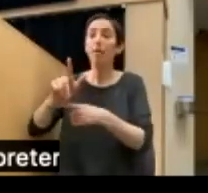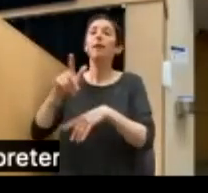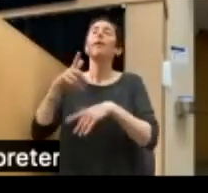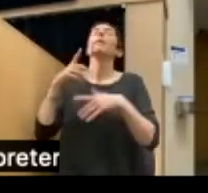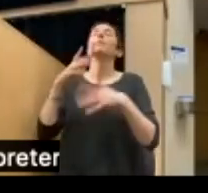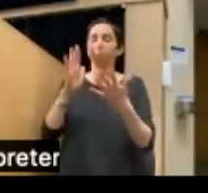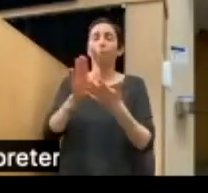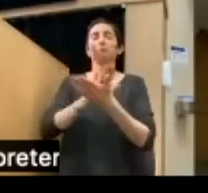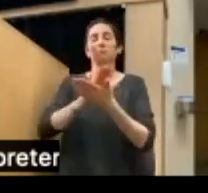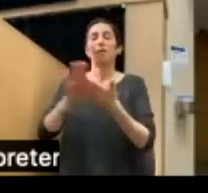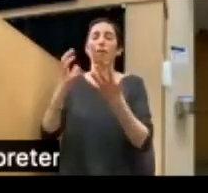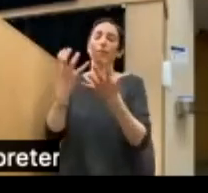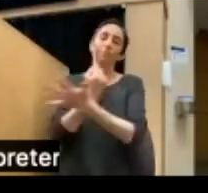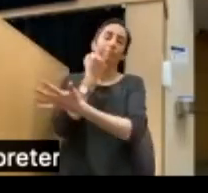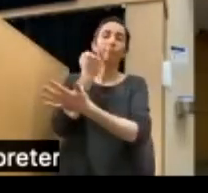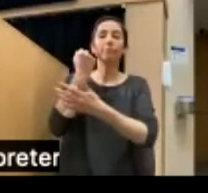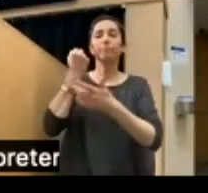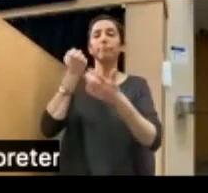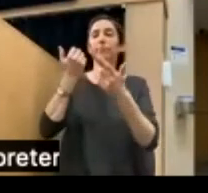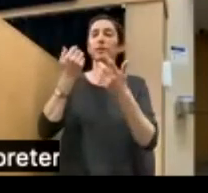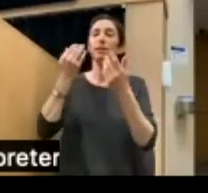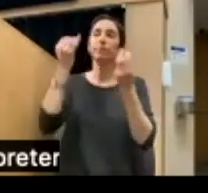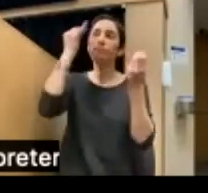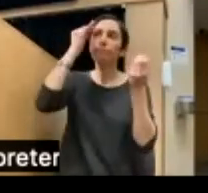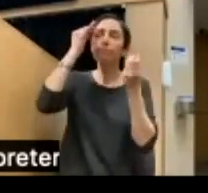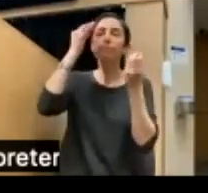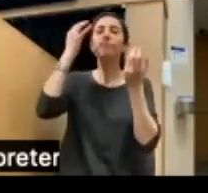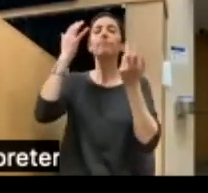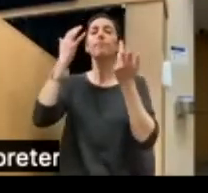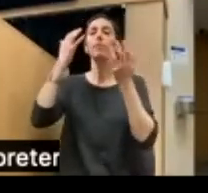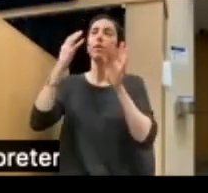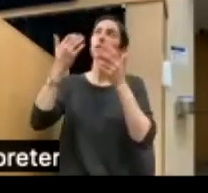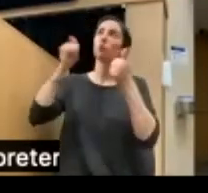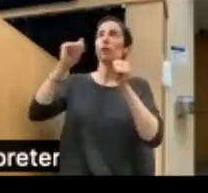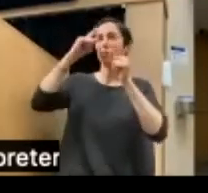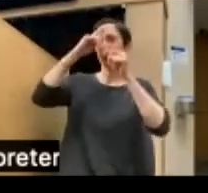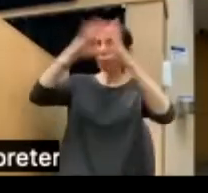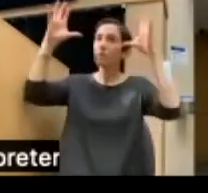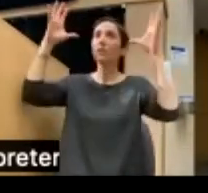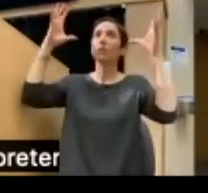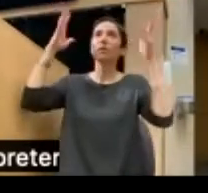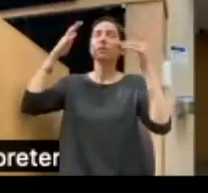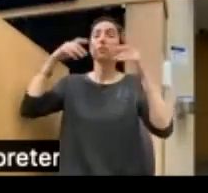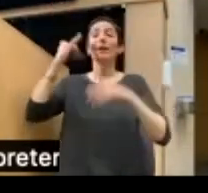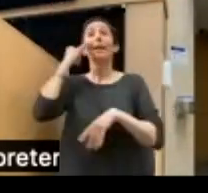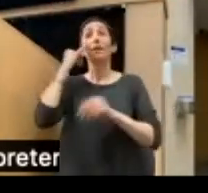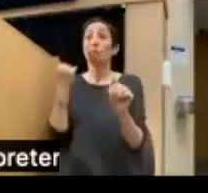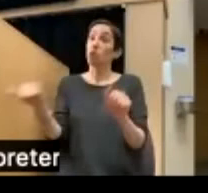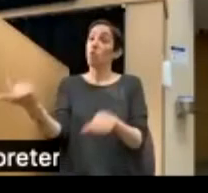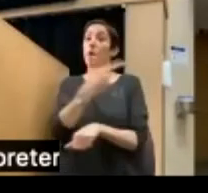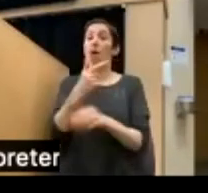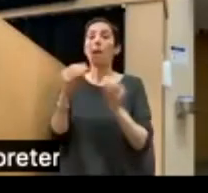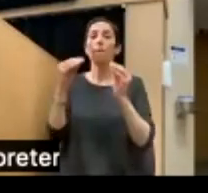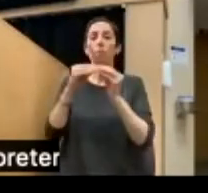time to reflect on, think of and imagine what could our world look like if we were all a little bit